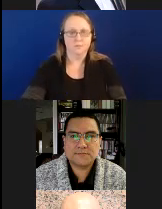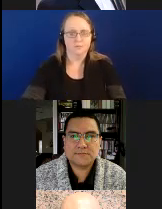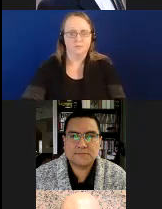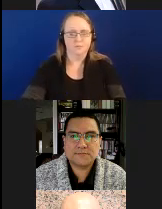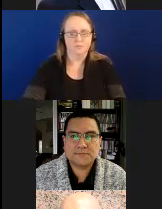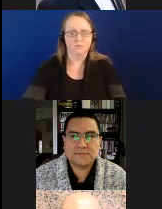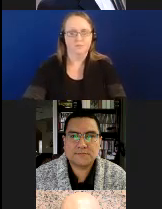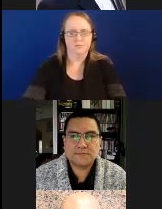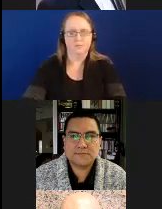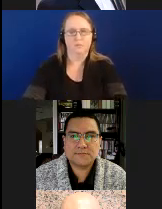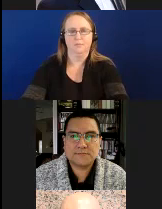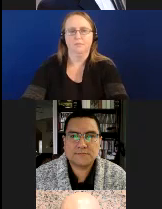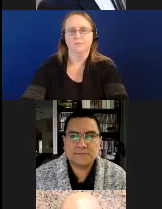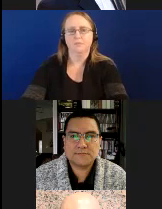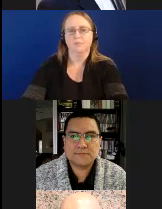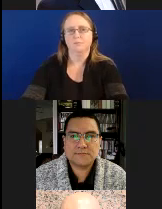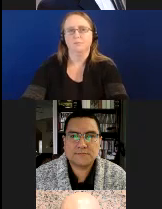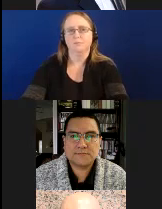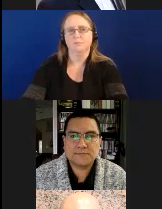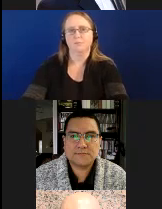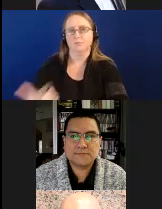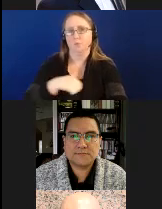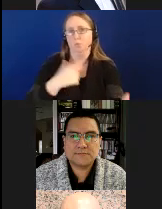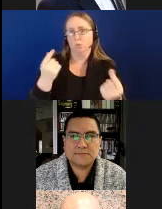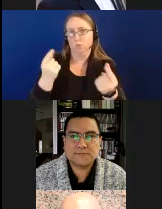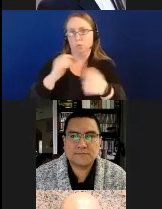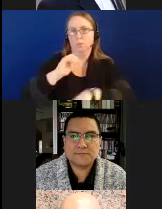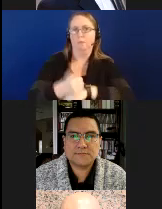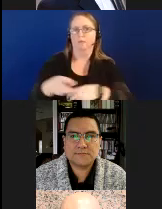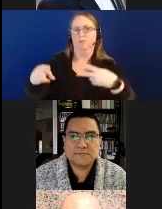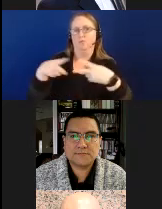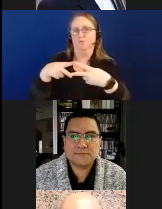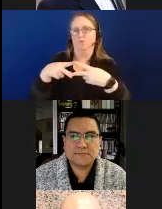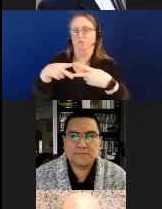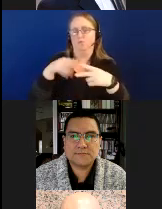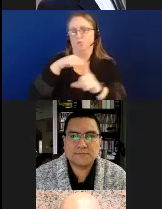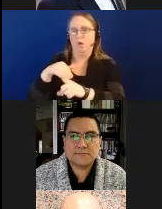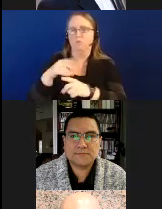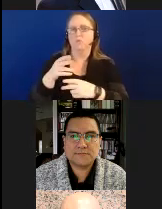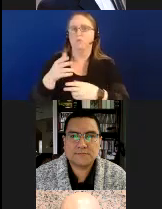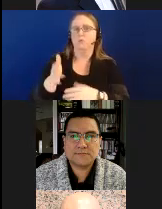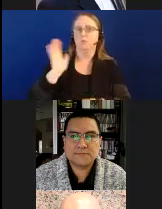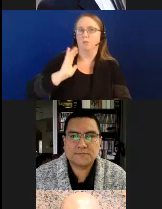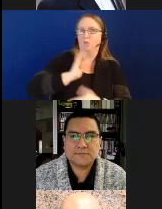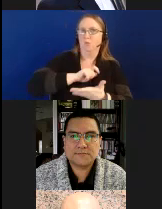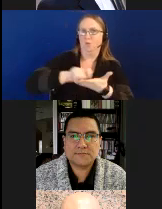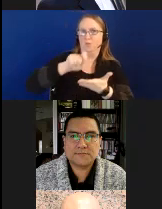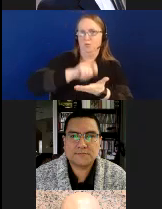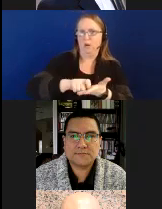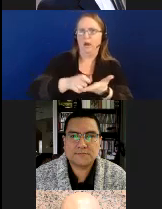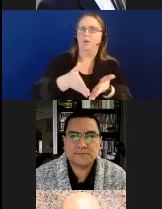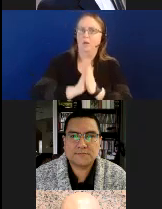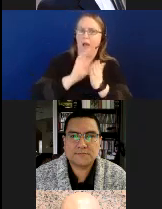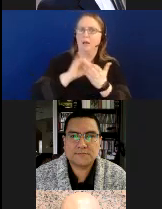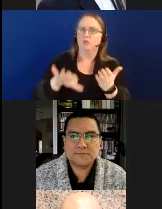So what we're doing then is based on those 2 different prompts, we're shifting away from what historically in writing, we've asked